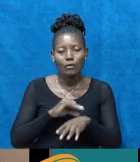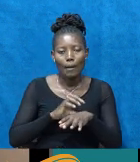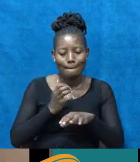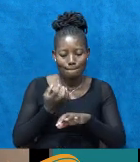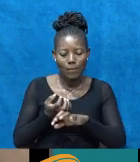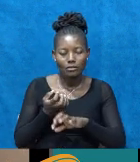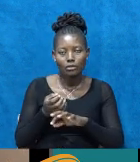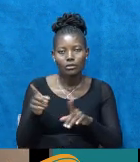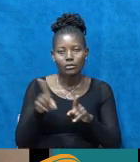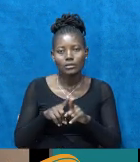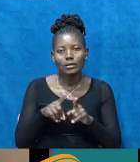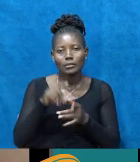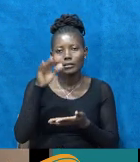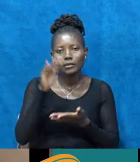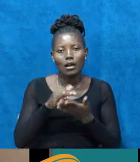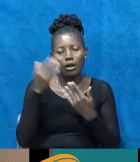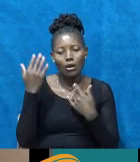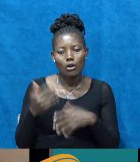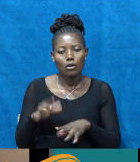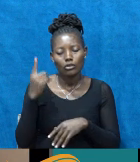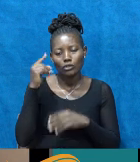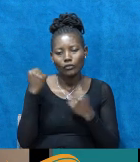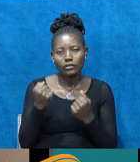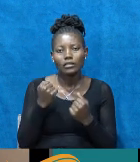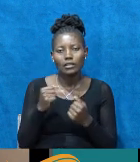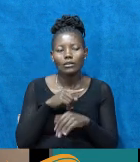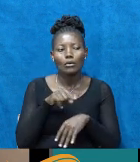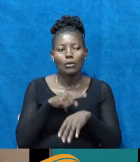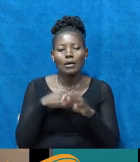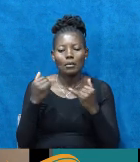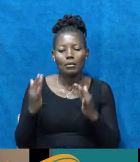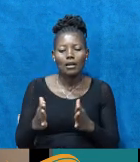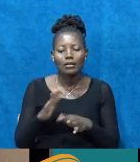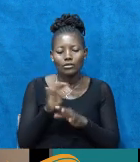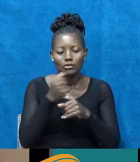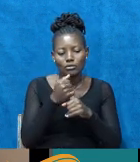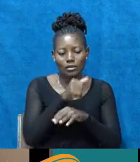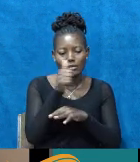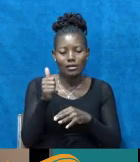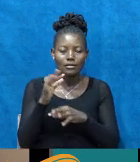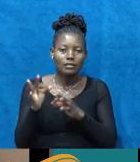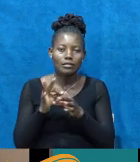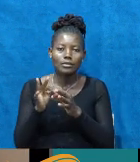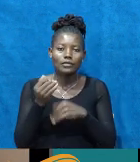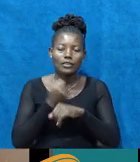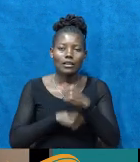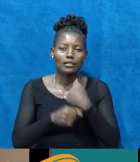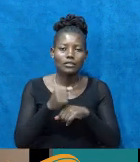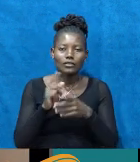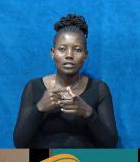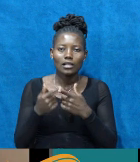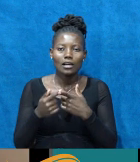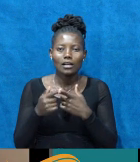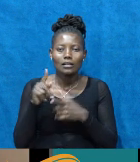to do for the athlete during recovery? One is that it will minimize loss of muscle mass, and again, it